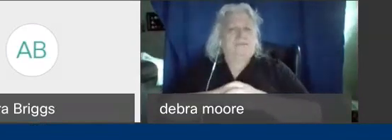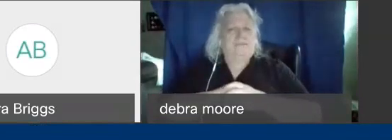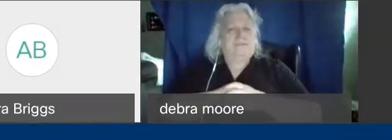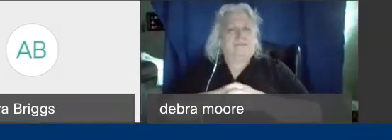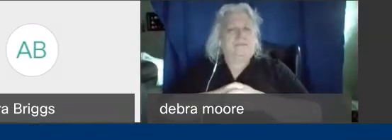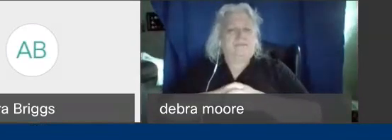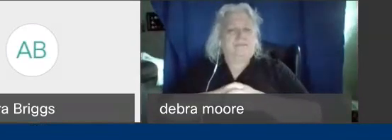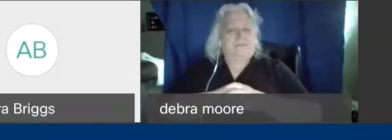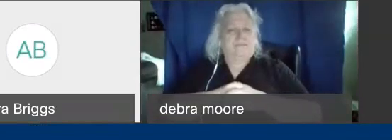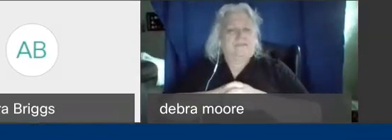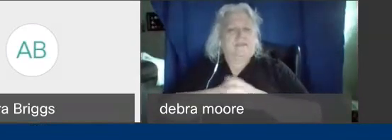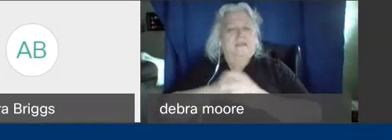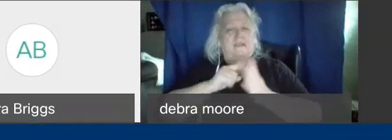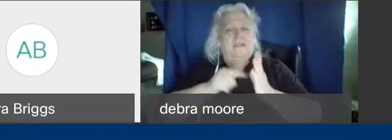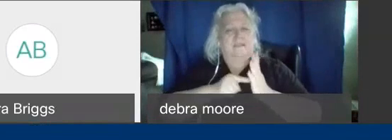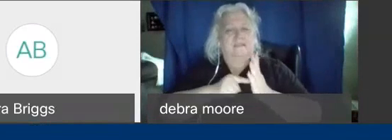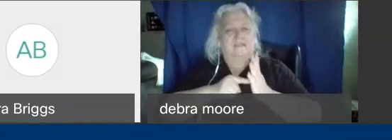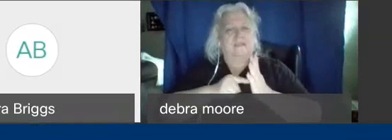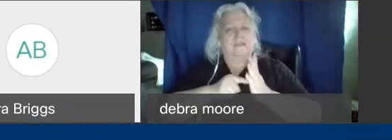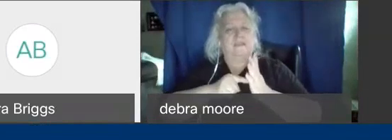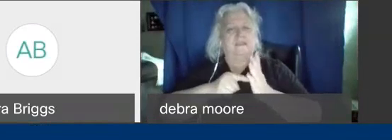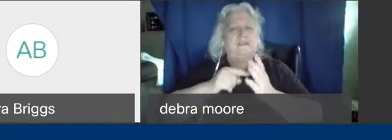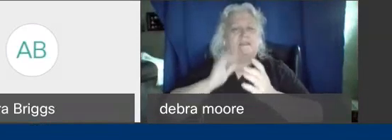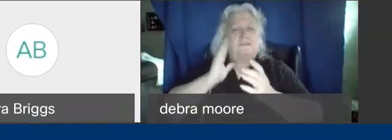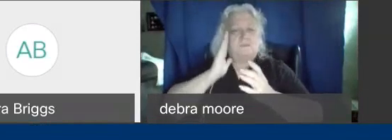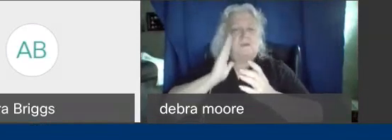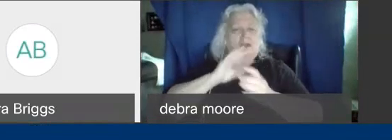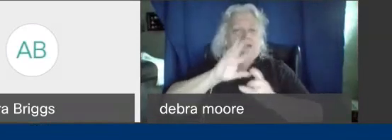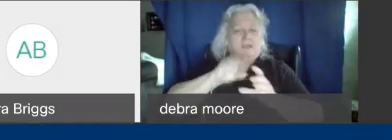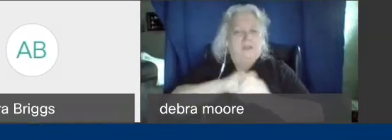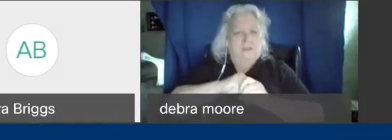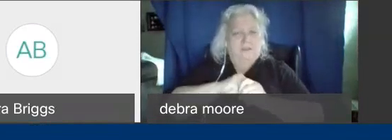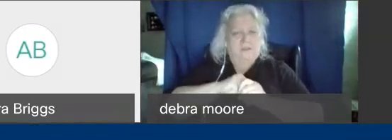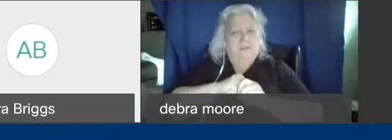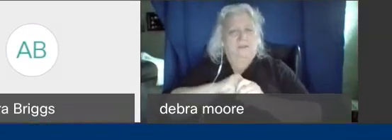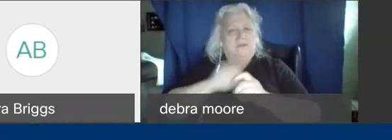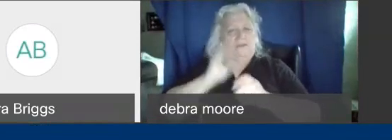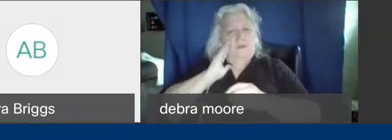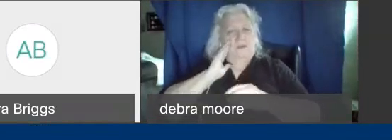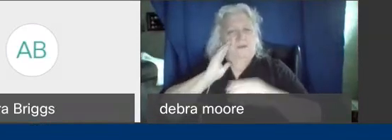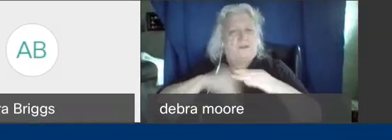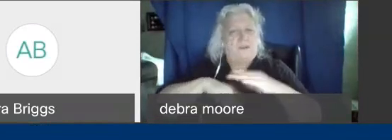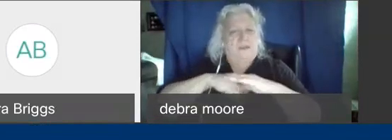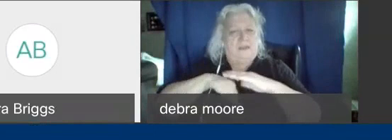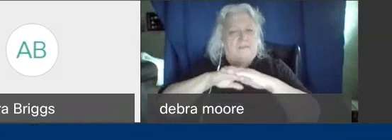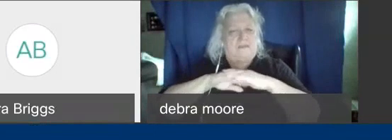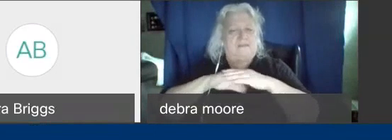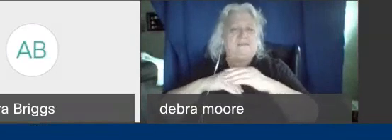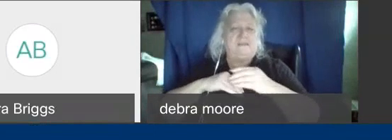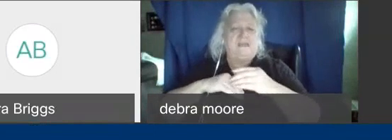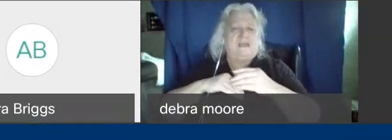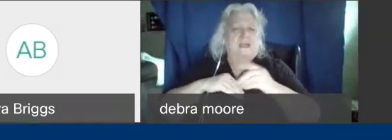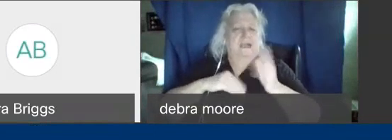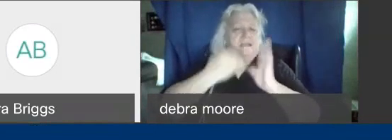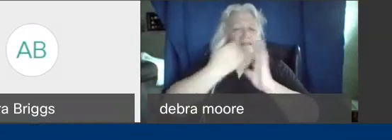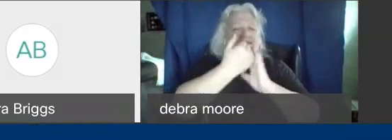you love. And these can include knowing your limits, avoiding mixing alcohol, so mixing different alcoholic beverages, and